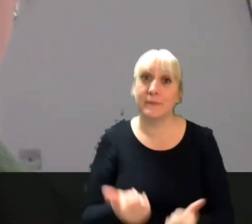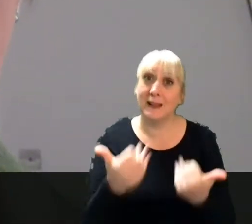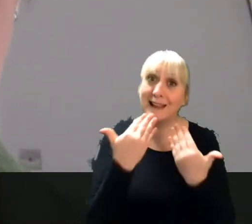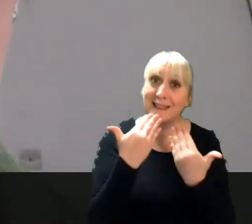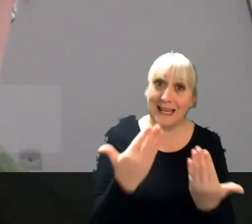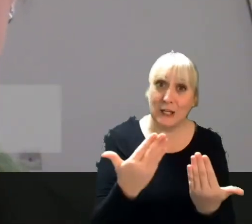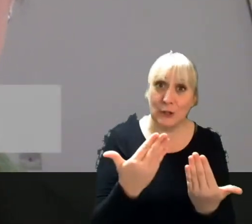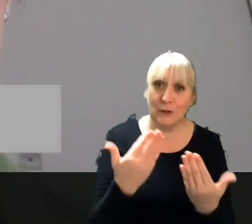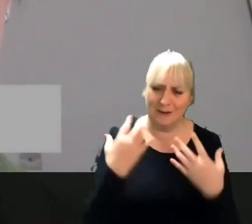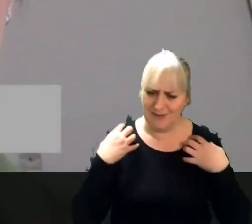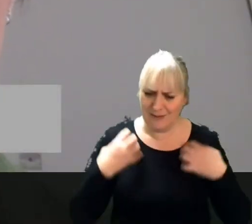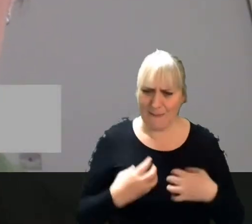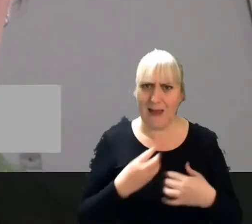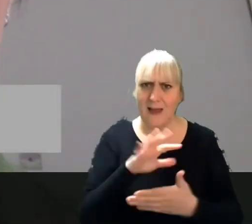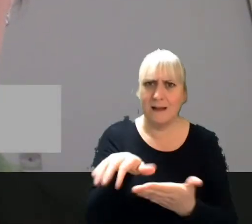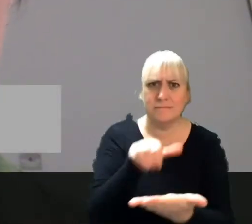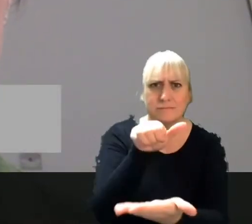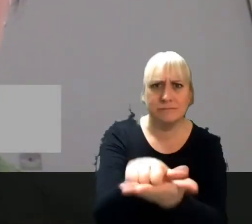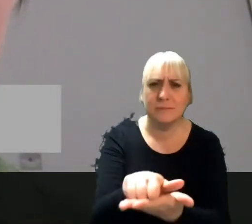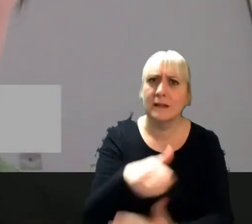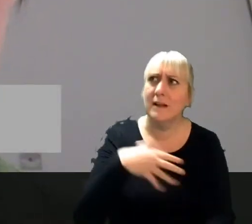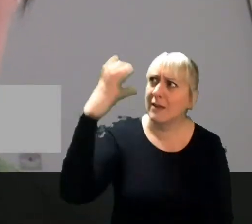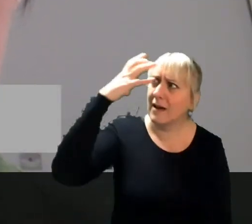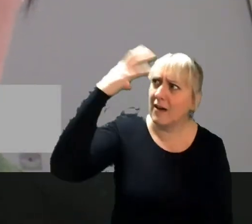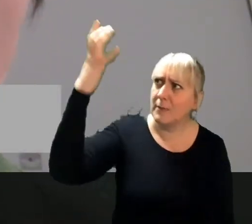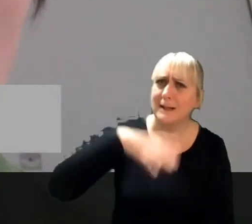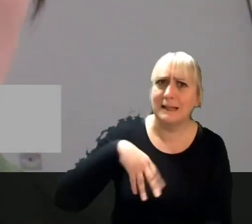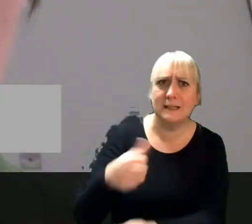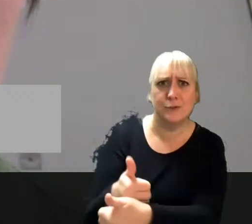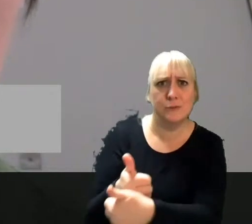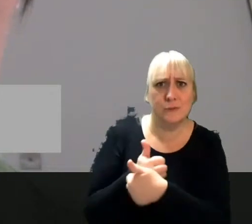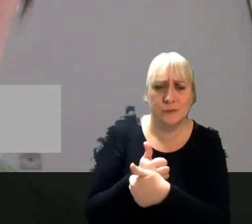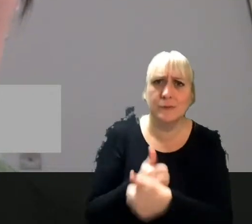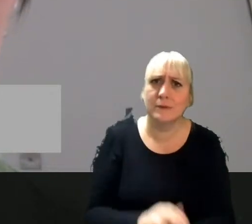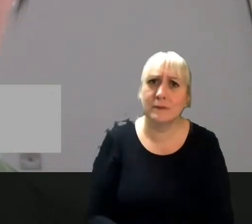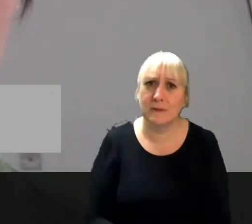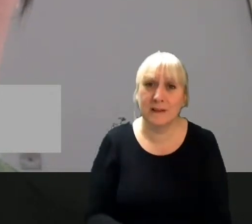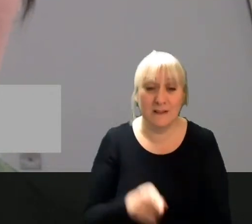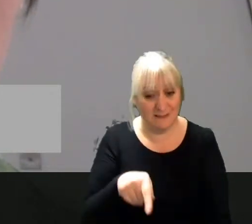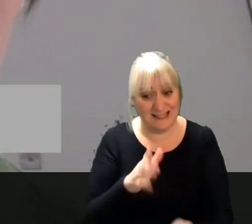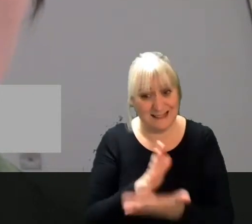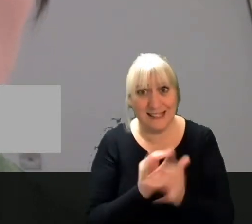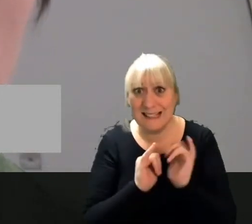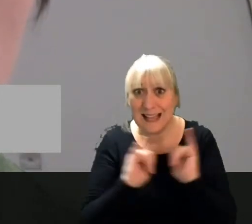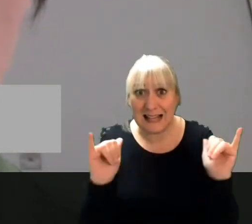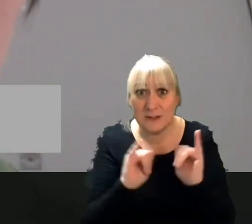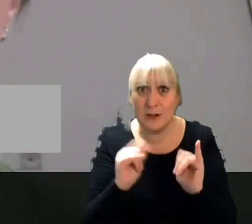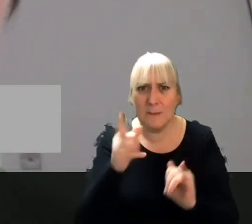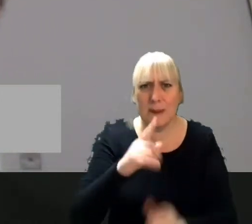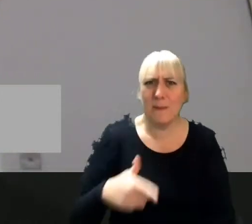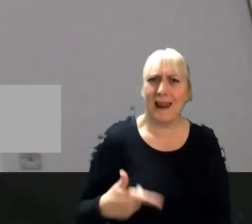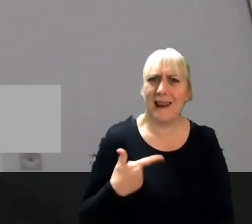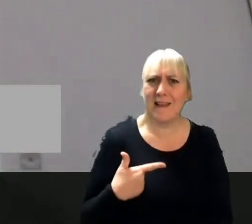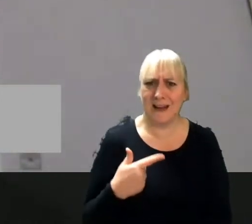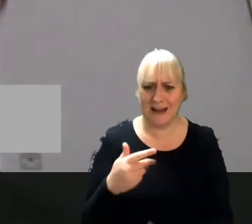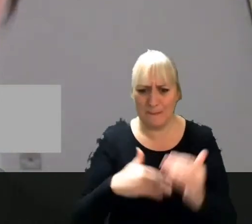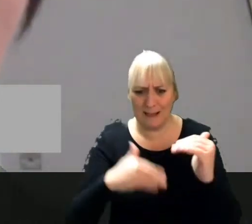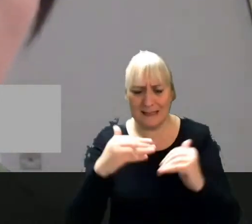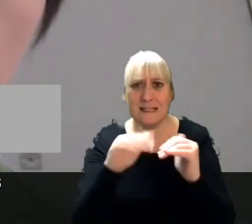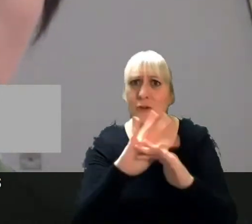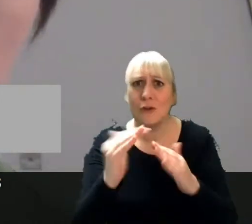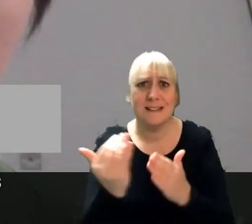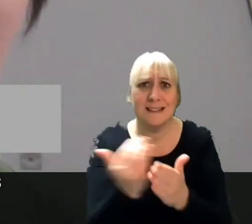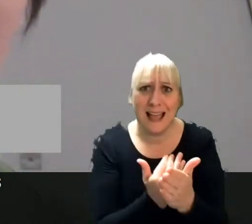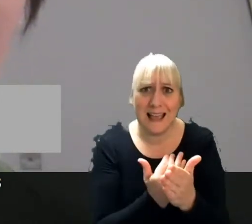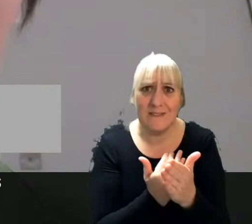right. The government have got to step in here, and it's an absolute scandal that people are living in unsafe buildings due to a